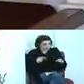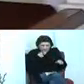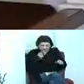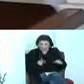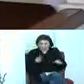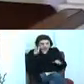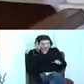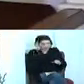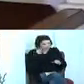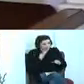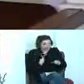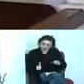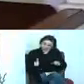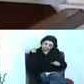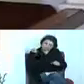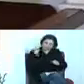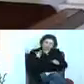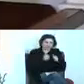Satan.